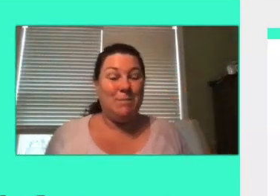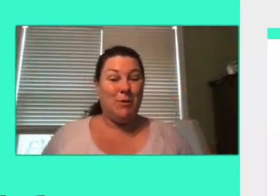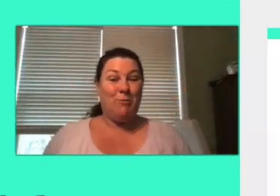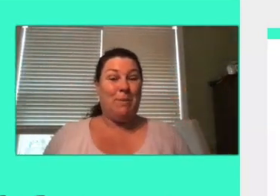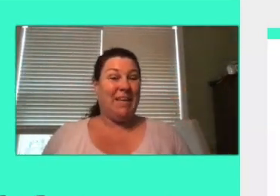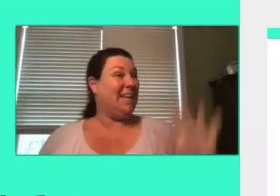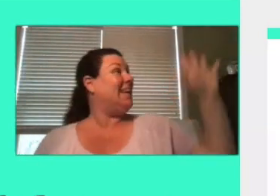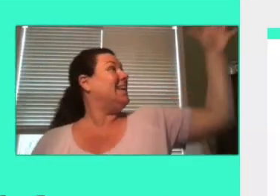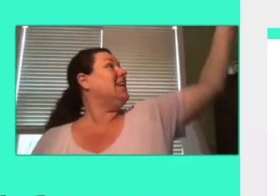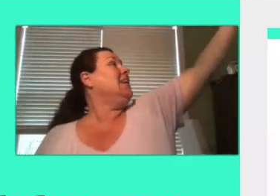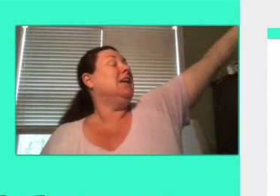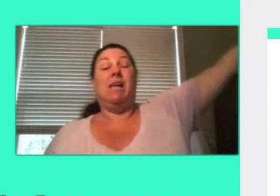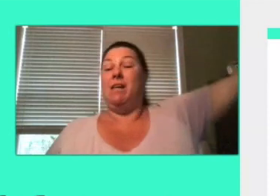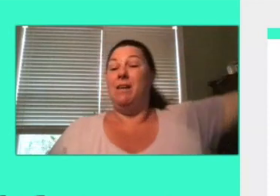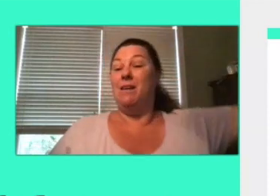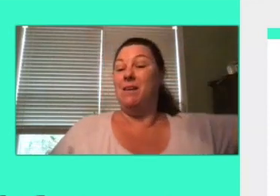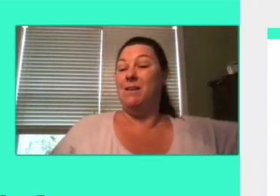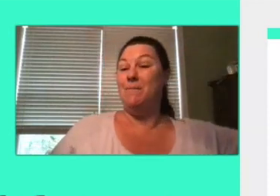Is this move big